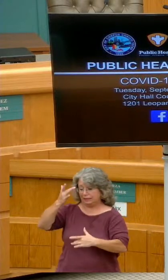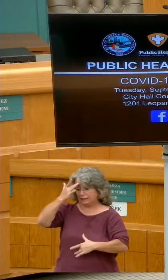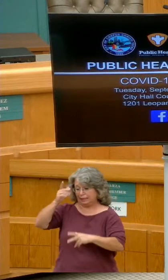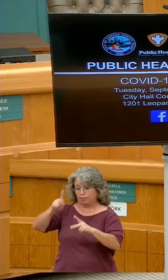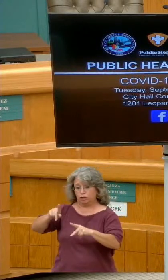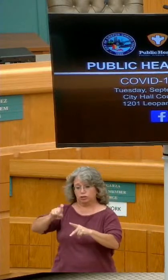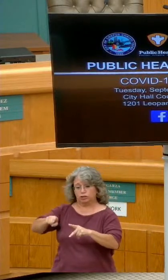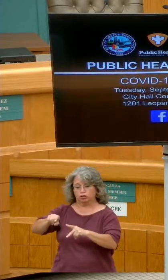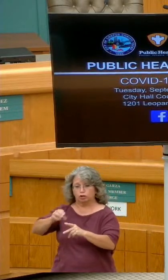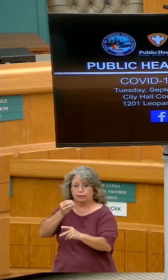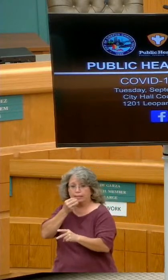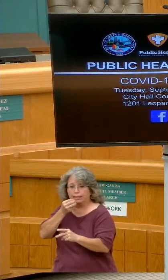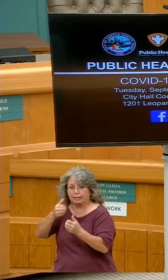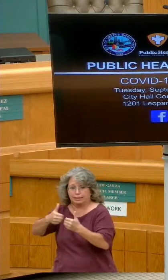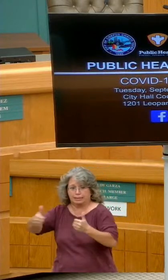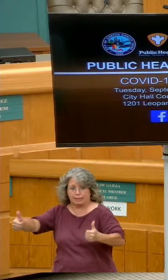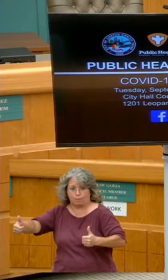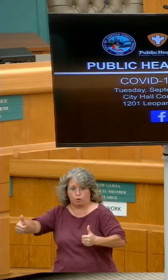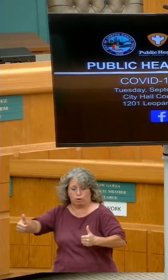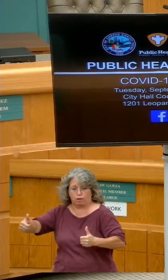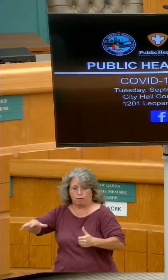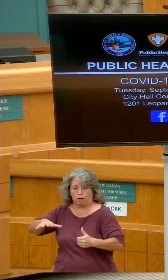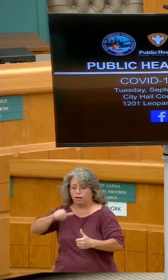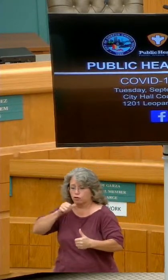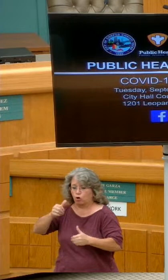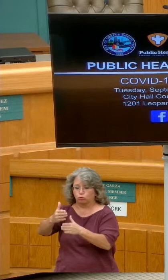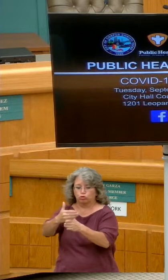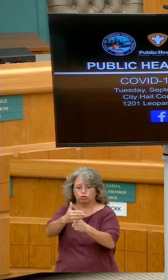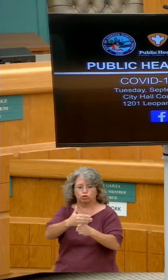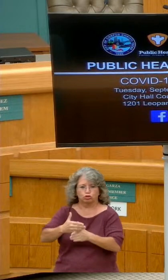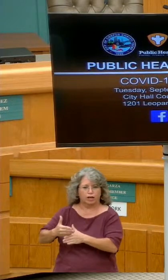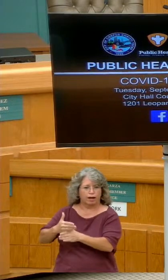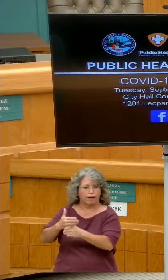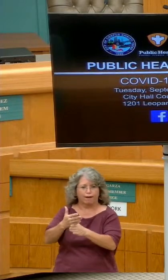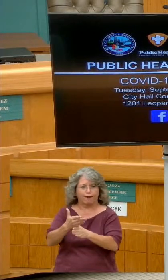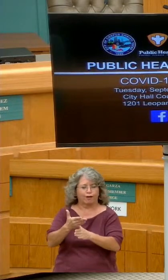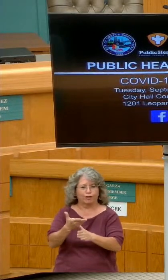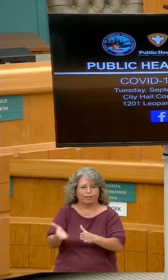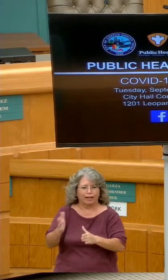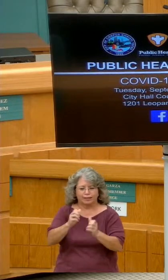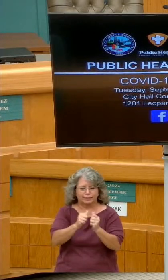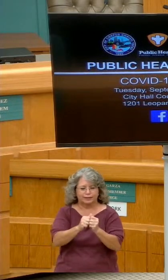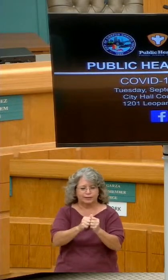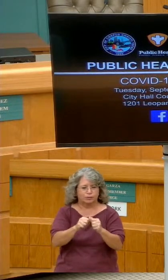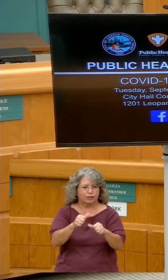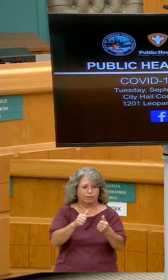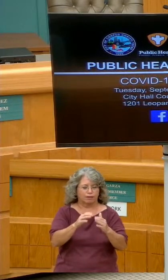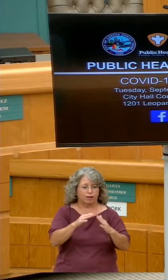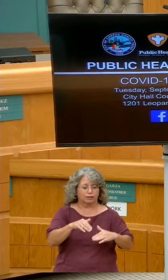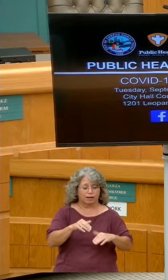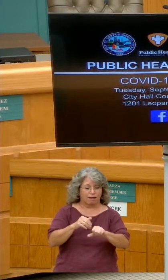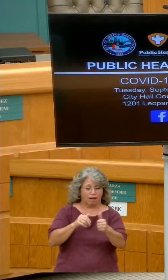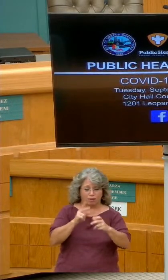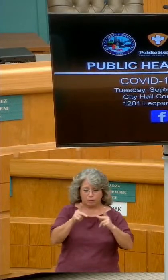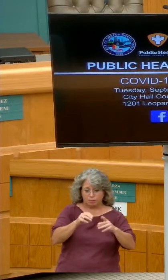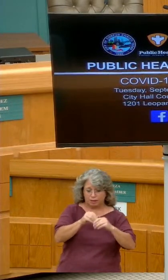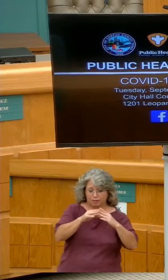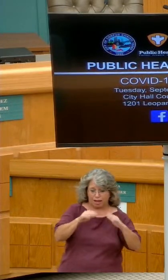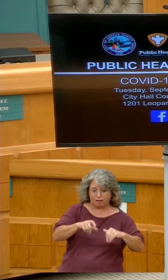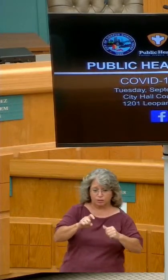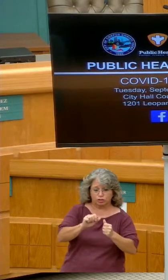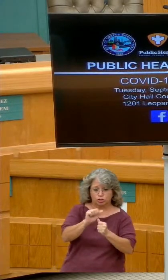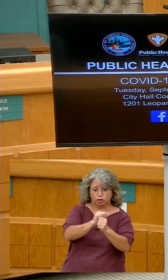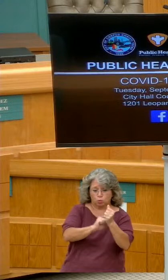avoid sharing personal items with other members of the household. The rest of the household members should wash their hands often, clean